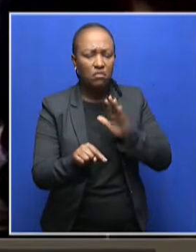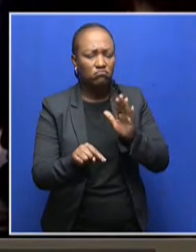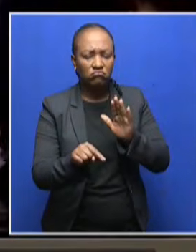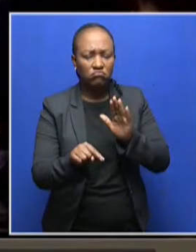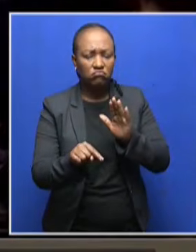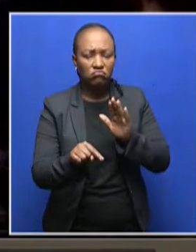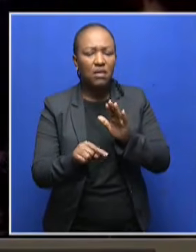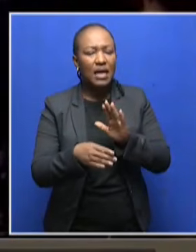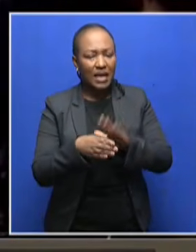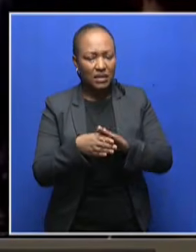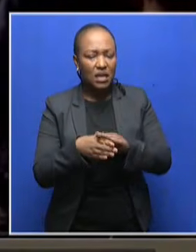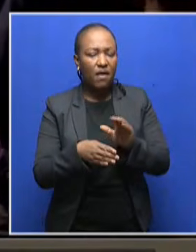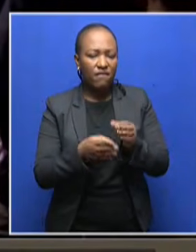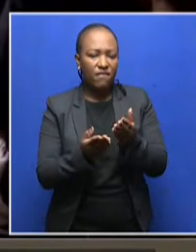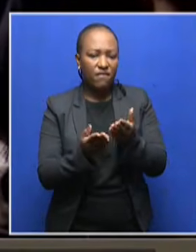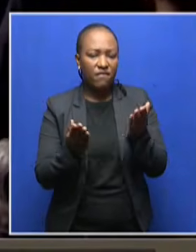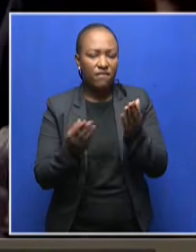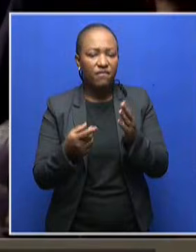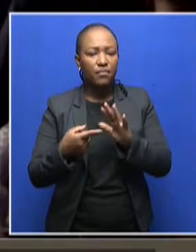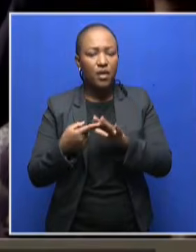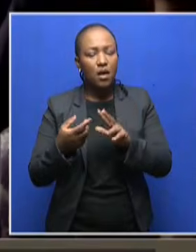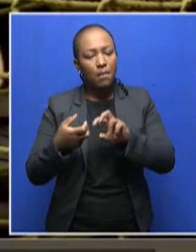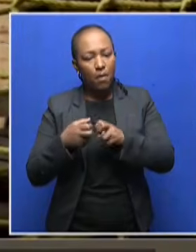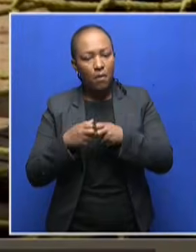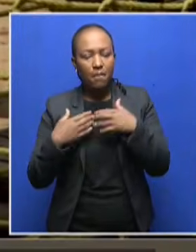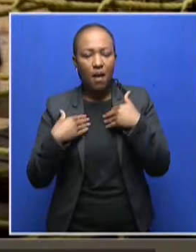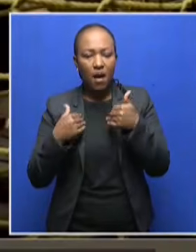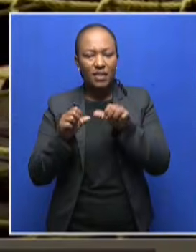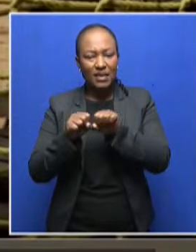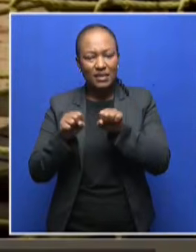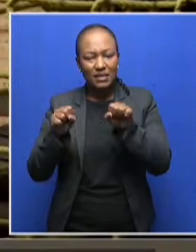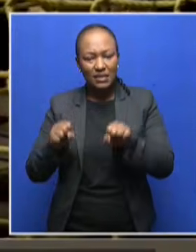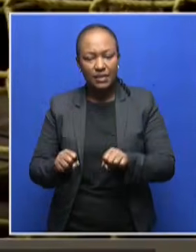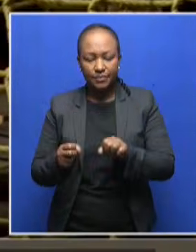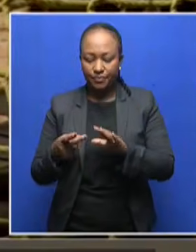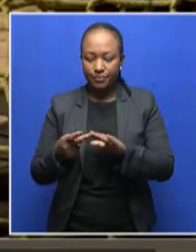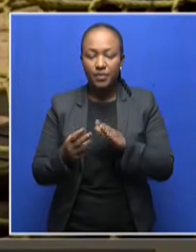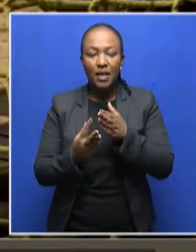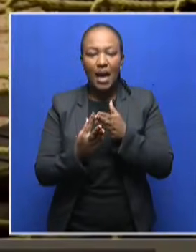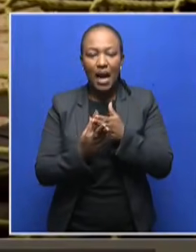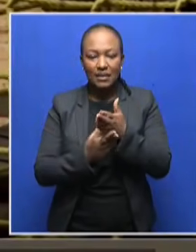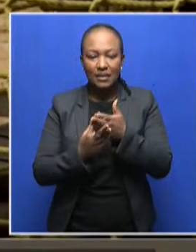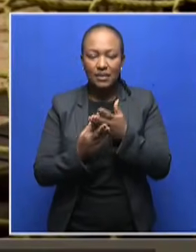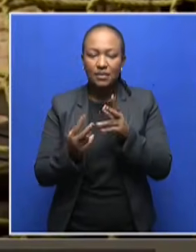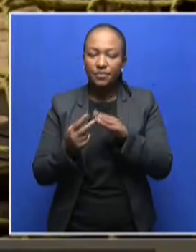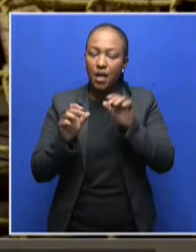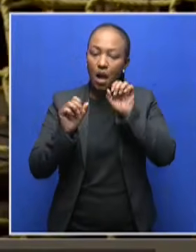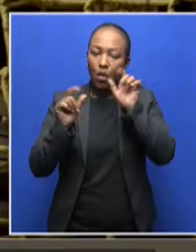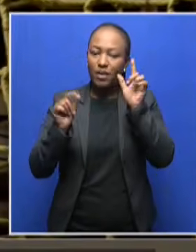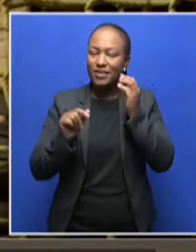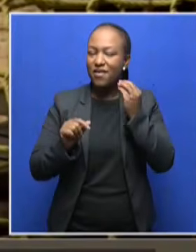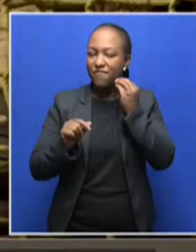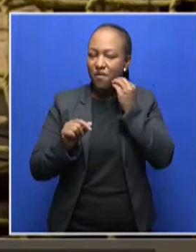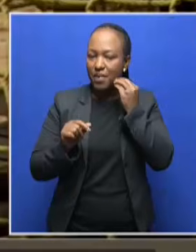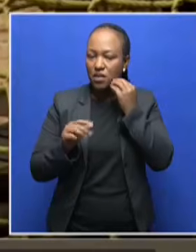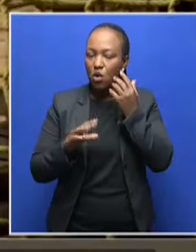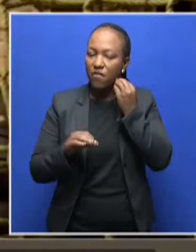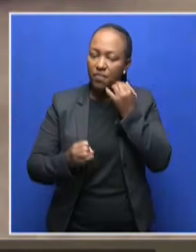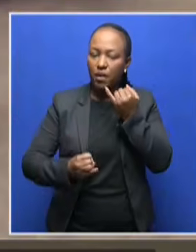both reasons, problems with the health system, but also problems of lack of access of awareness and information and